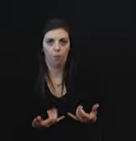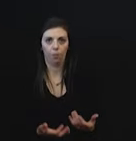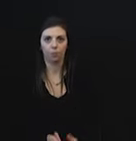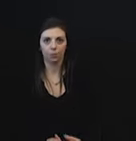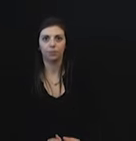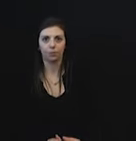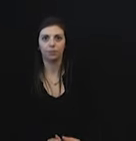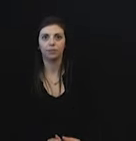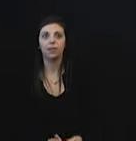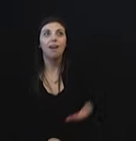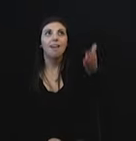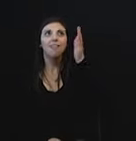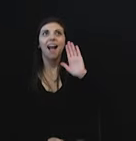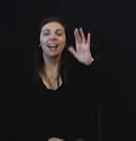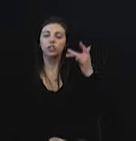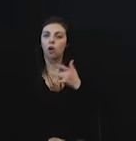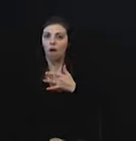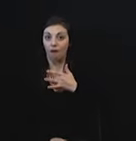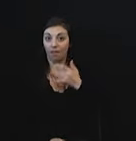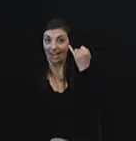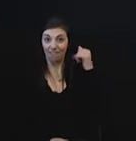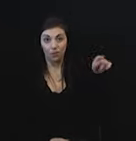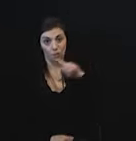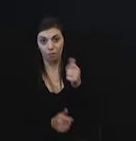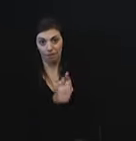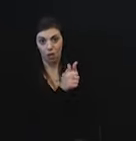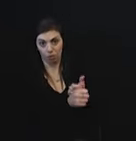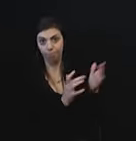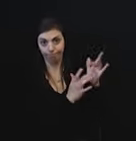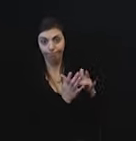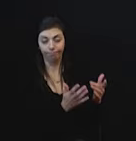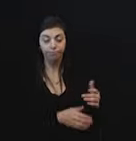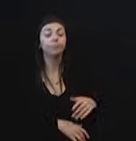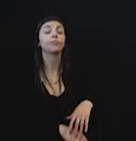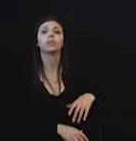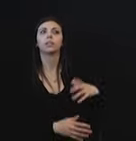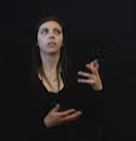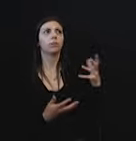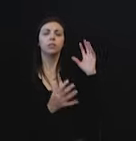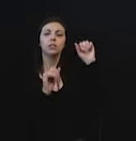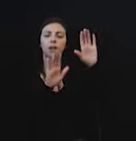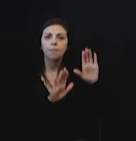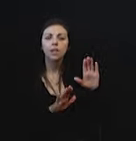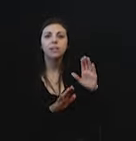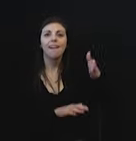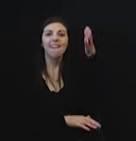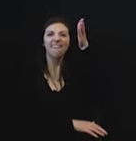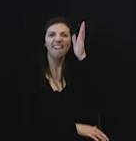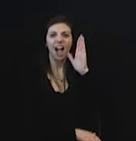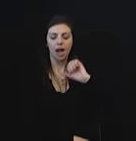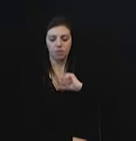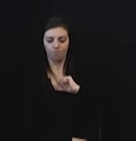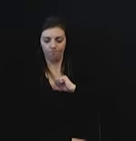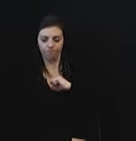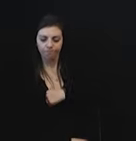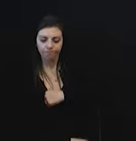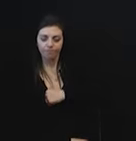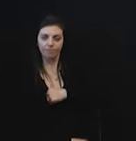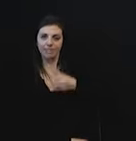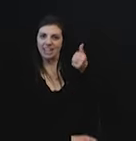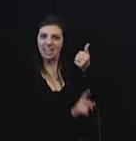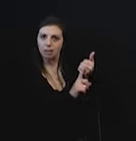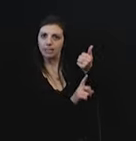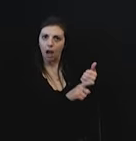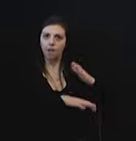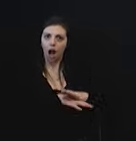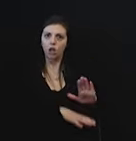God's heart, for those of you who are followers of Jesus, the beautiful thing is God imprints himself on your heart, and it's